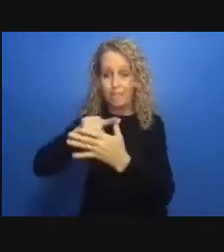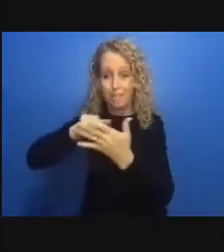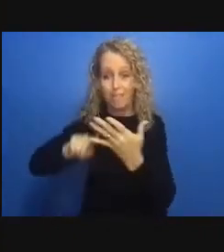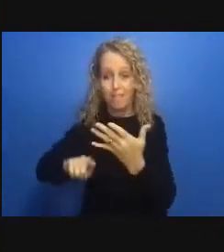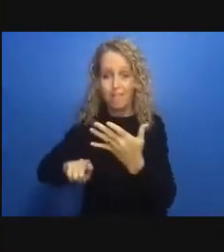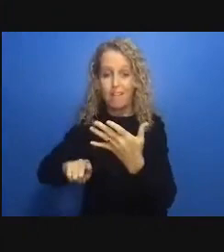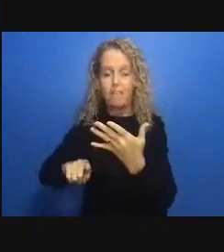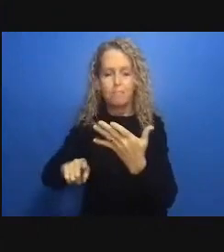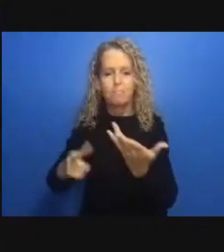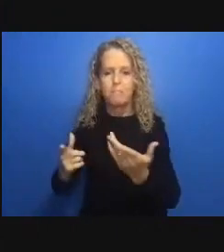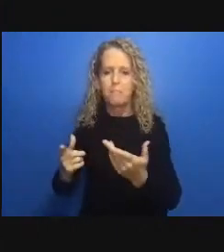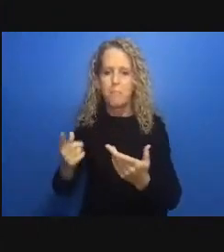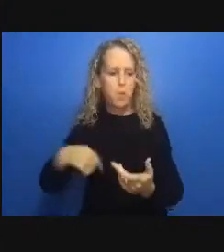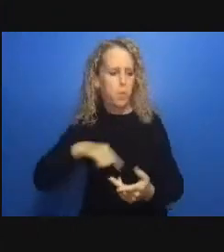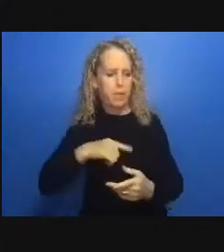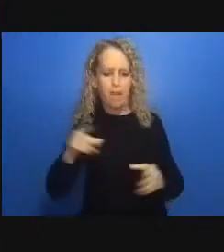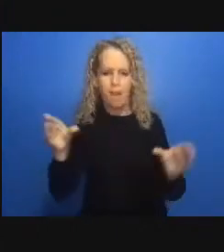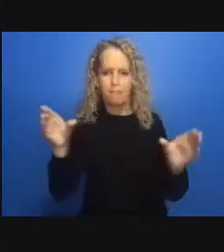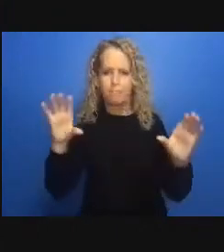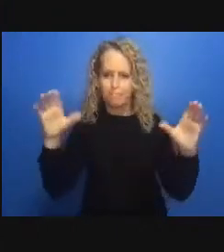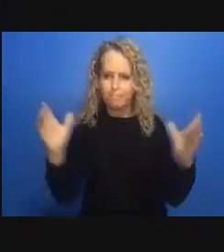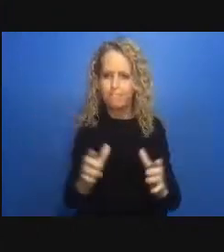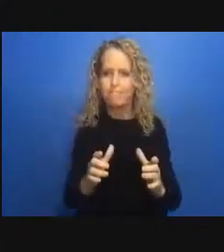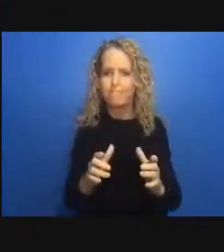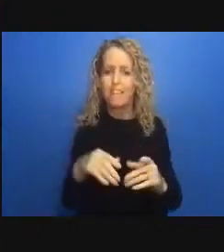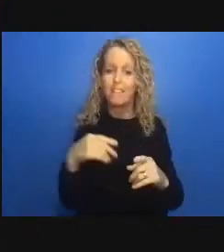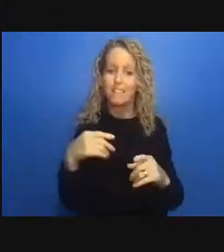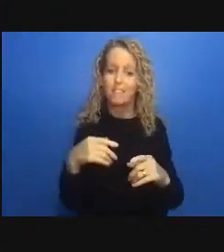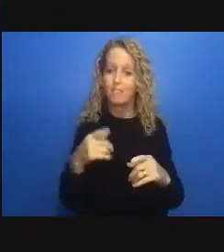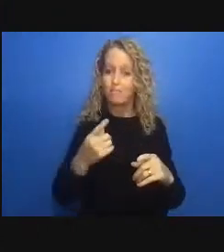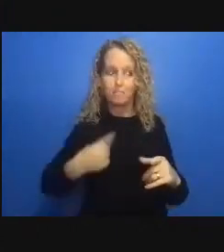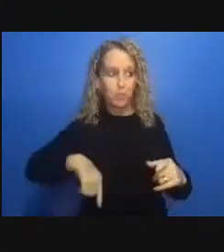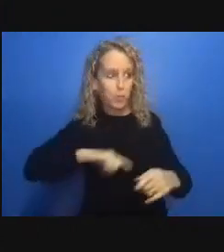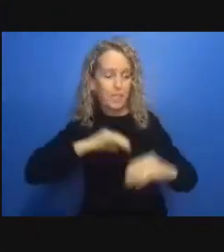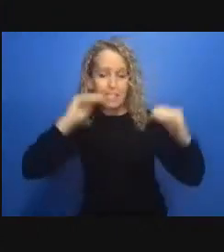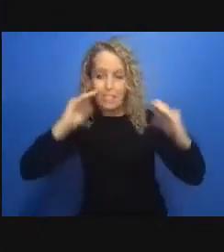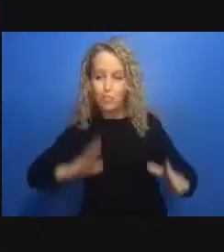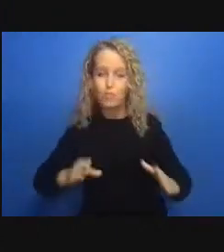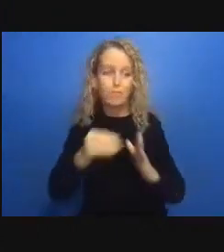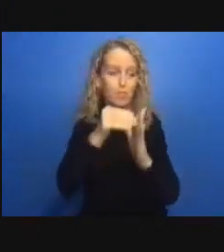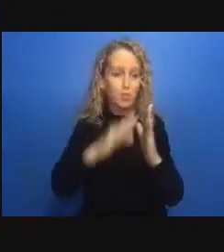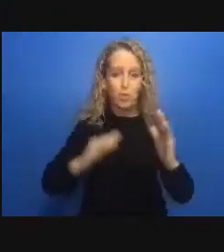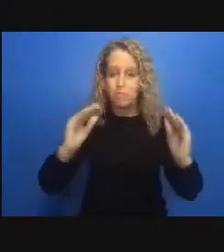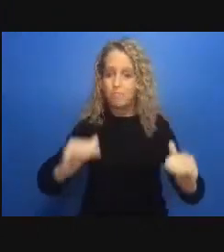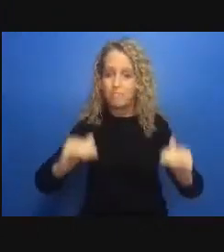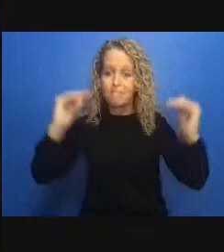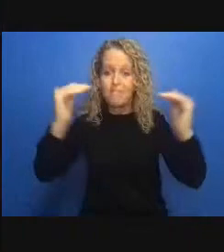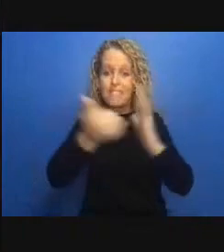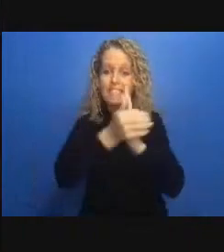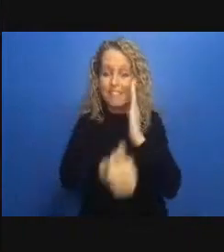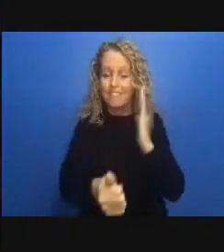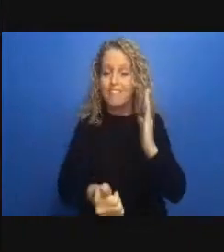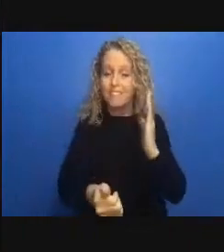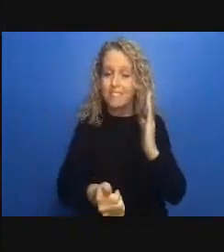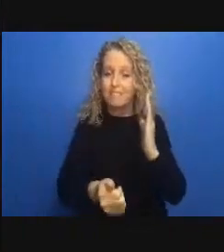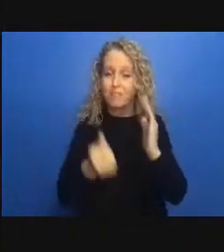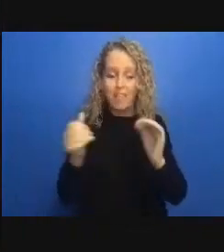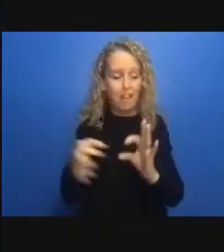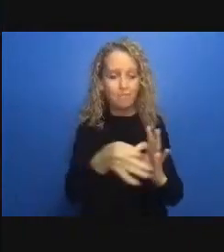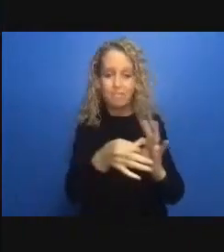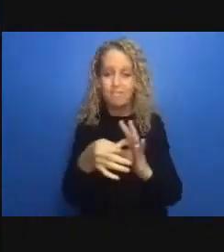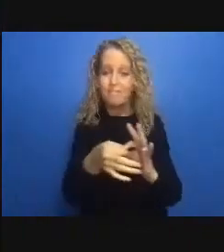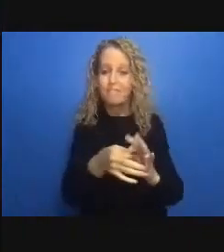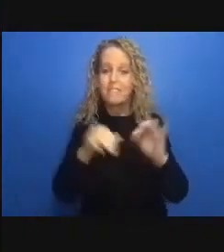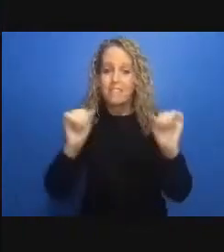innovative programming. So our instructors have upskilled, our teachers have upskilled, our students have upskilled. And so this is something that we really want to make sure that we